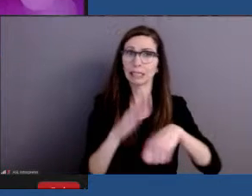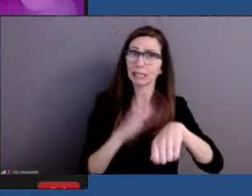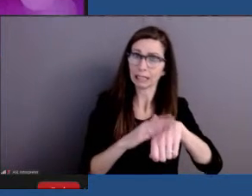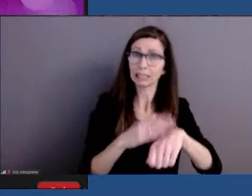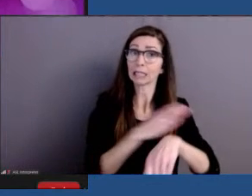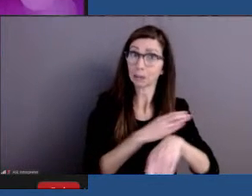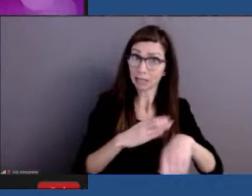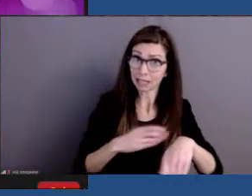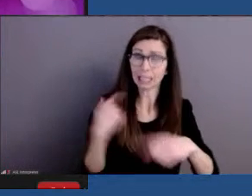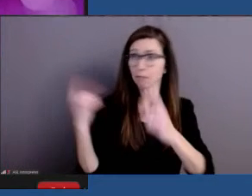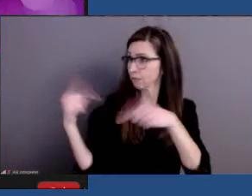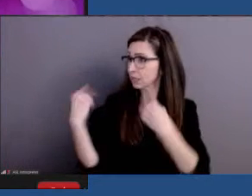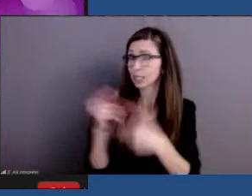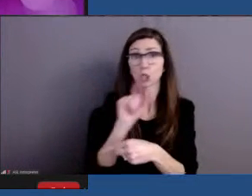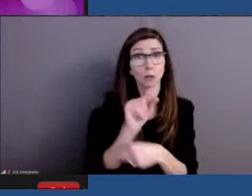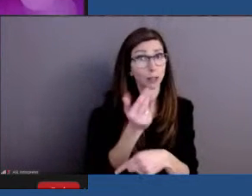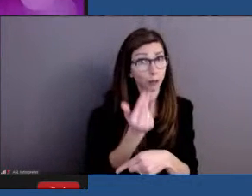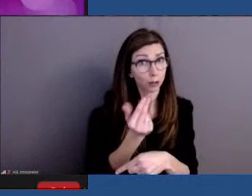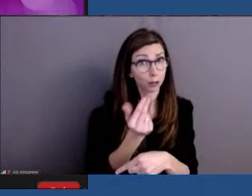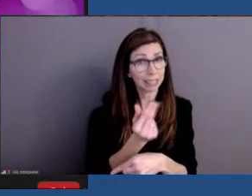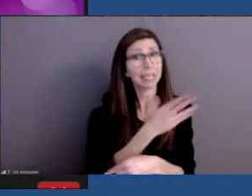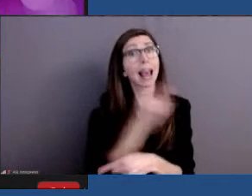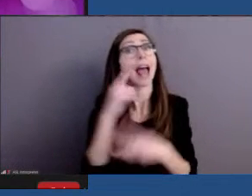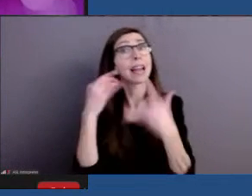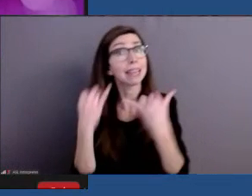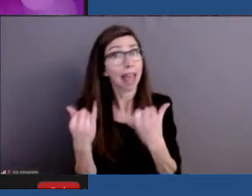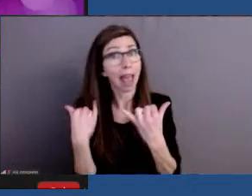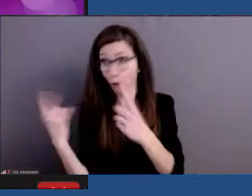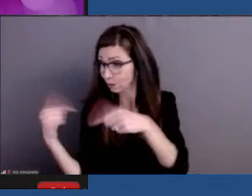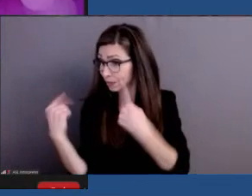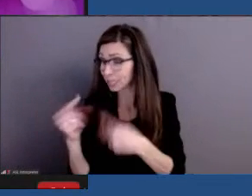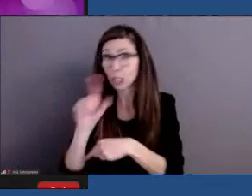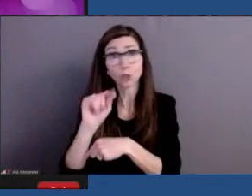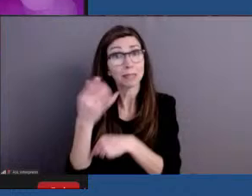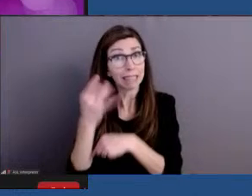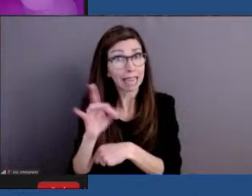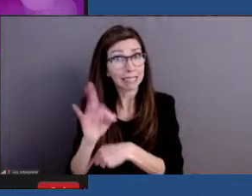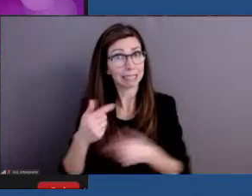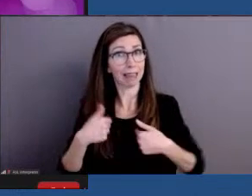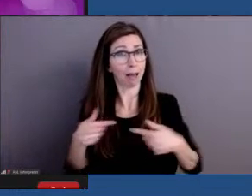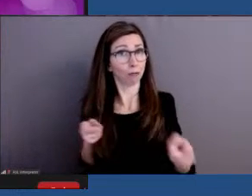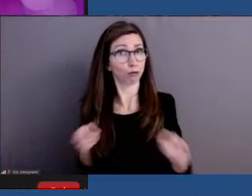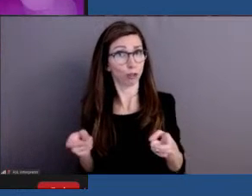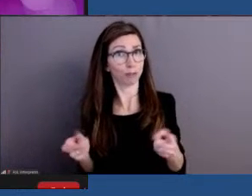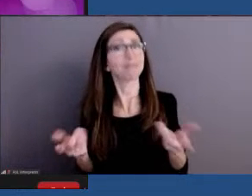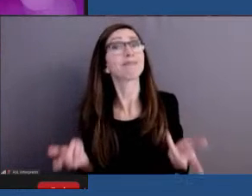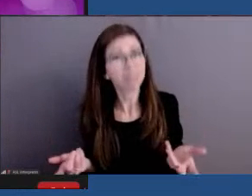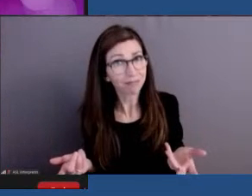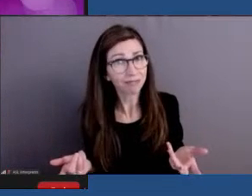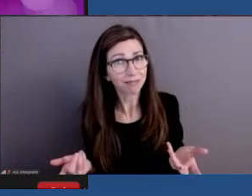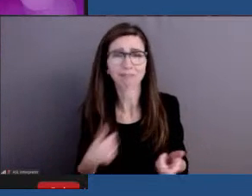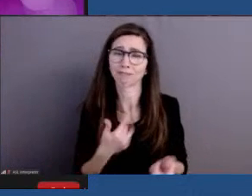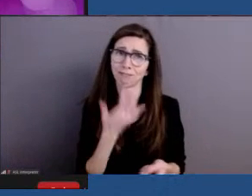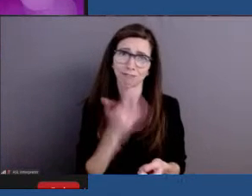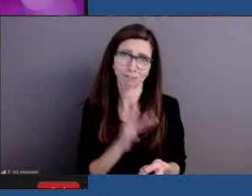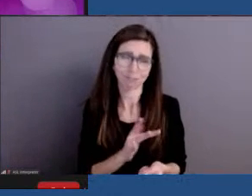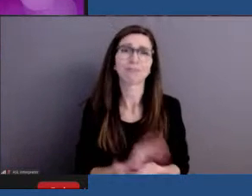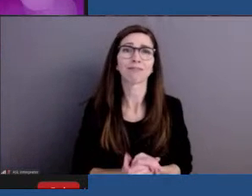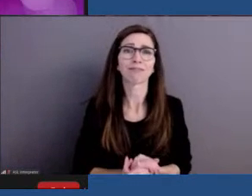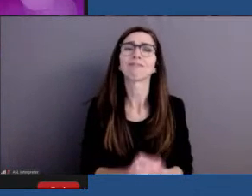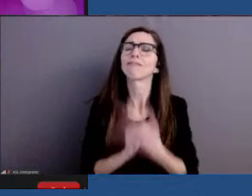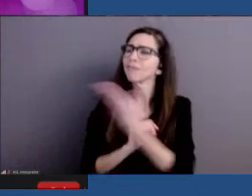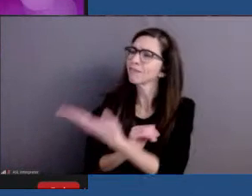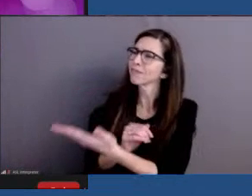as its chair for its current term of 2018 to 2022. So Councillor Luloff spoke a bit